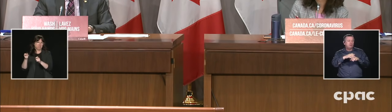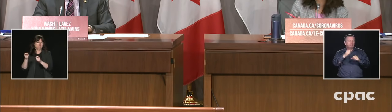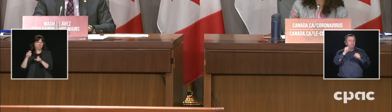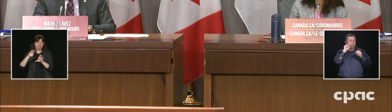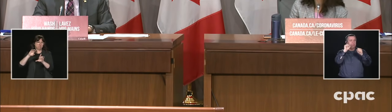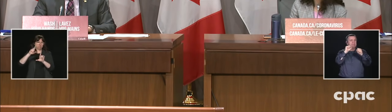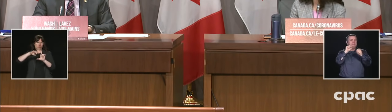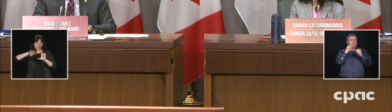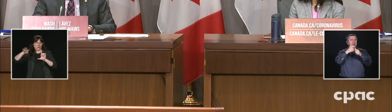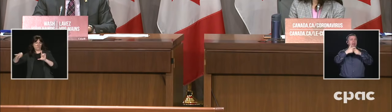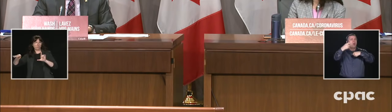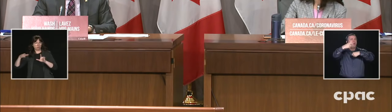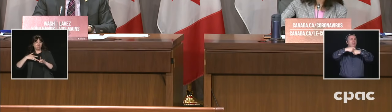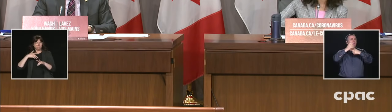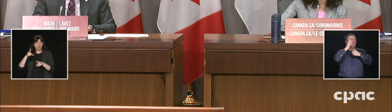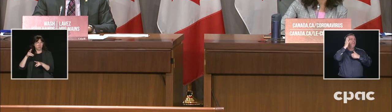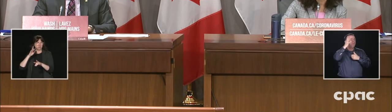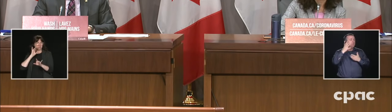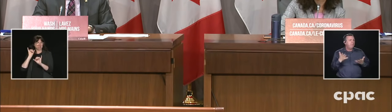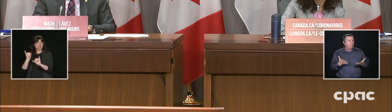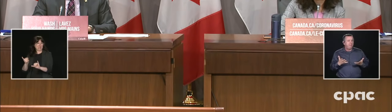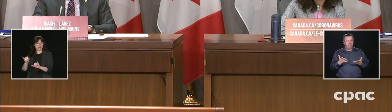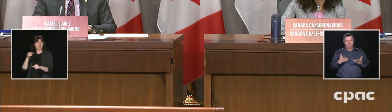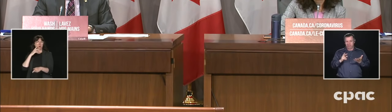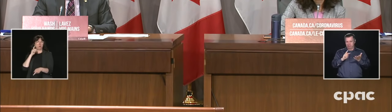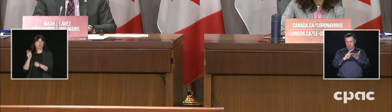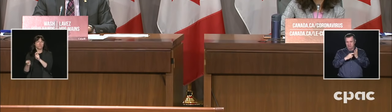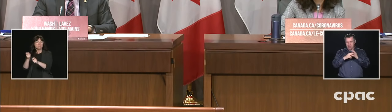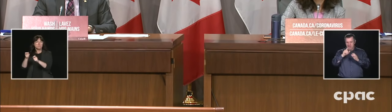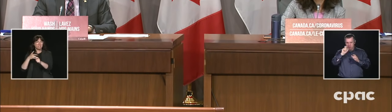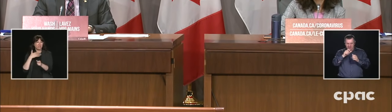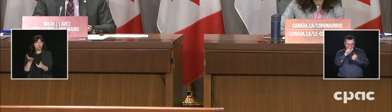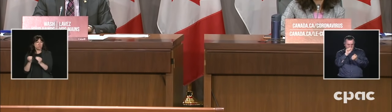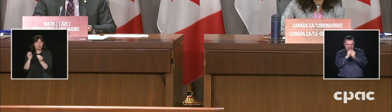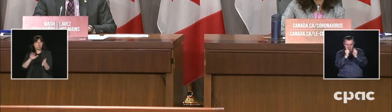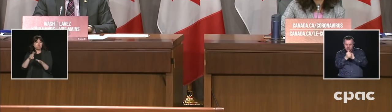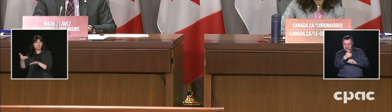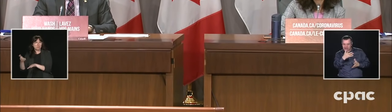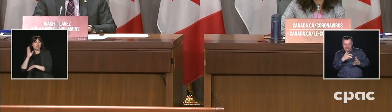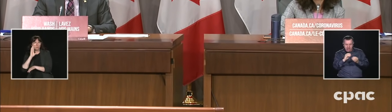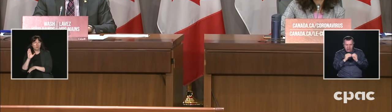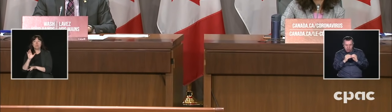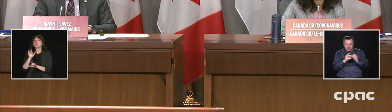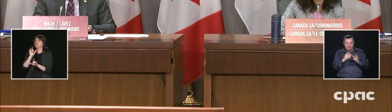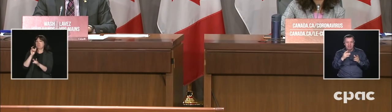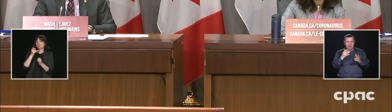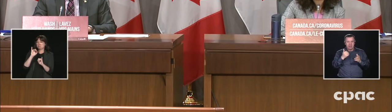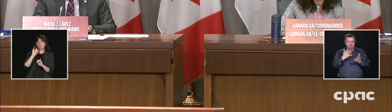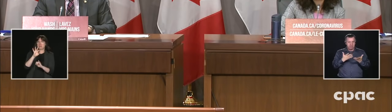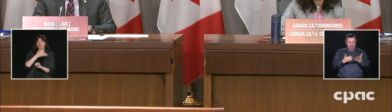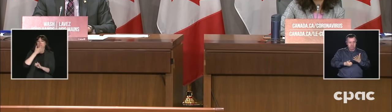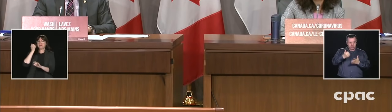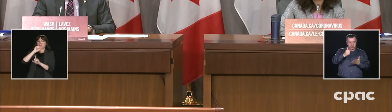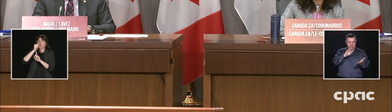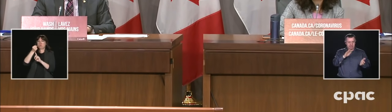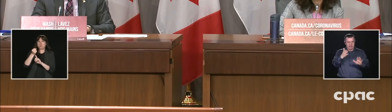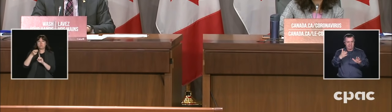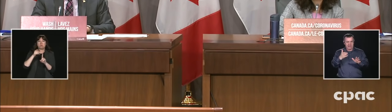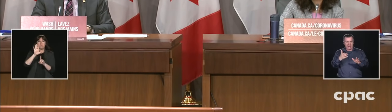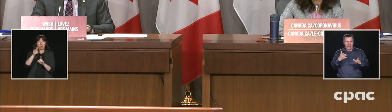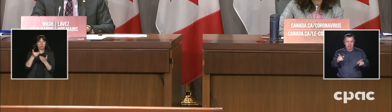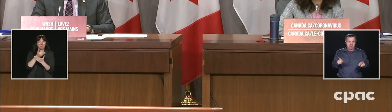to see more deaths, even in the best case scenario, based on the new case fatality rate?